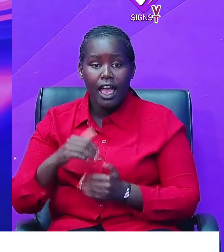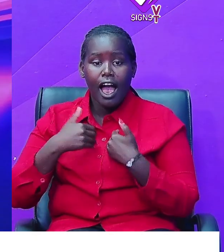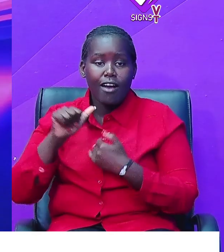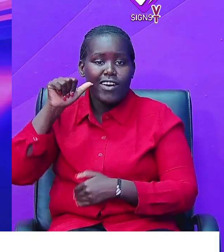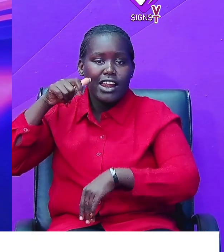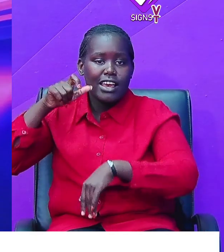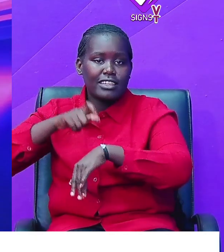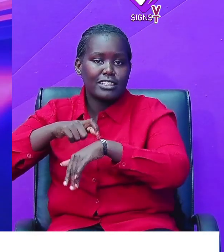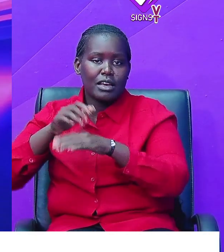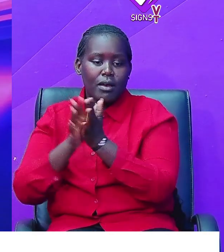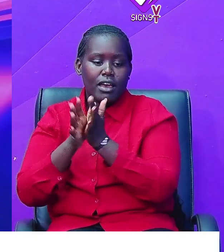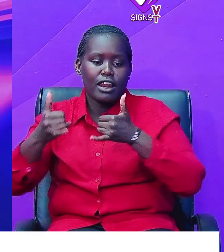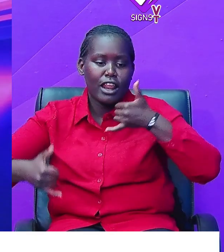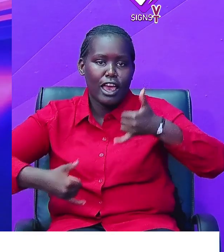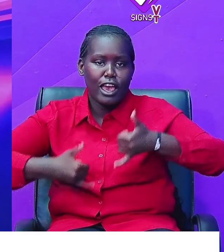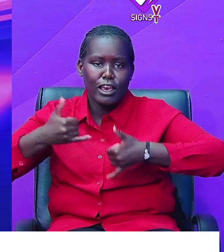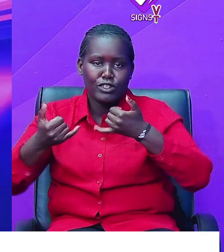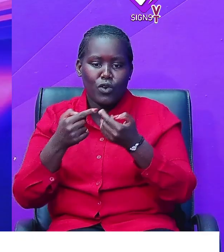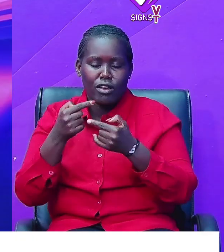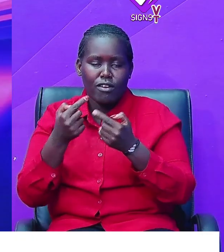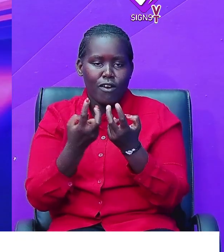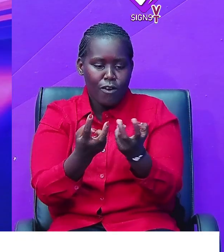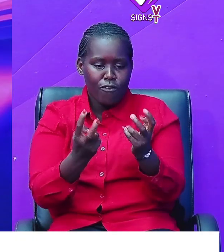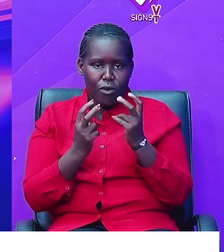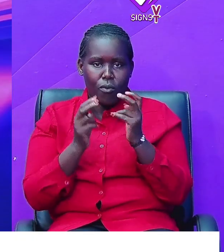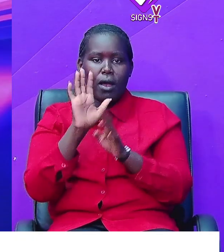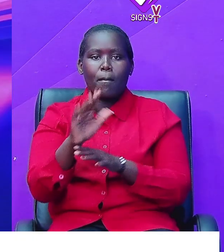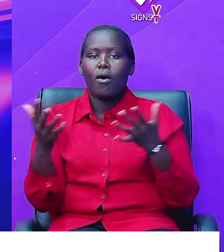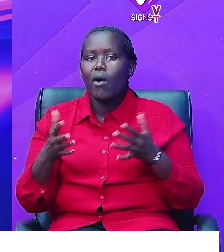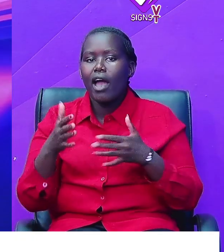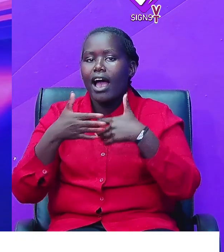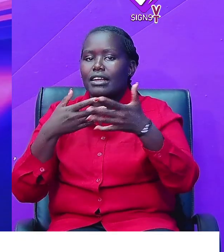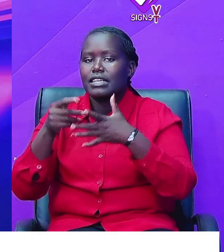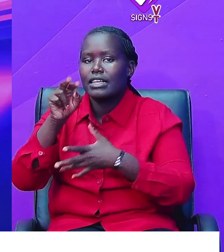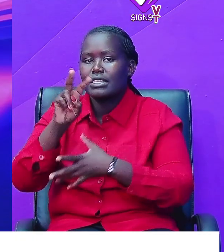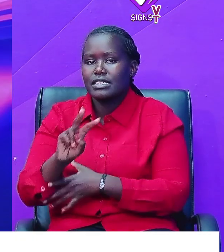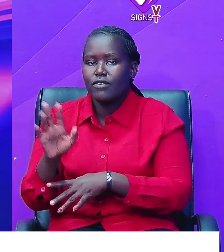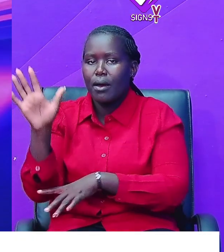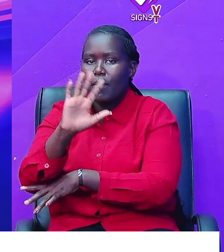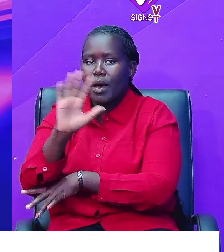time and enjoy the rest of your viewing right here on Science TV. Goodbye.